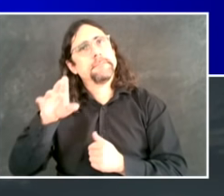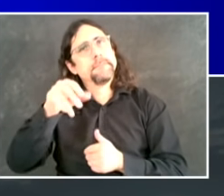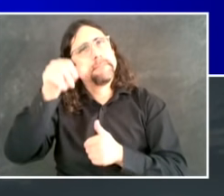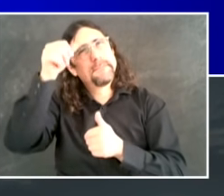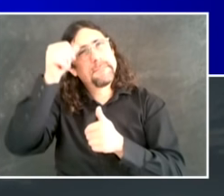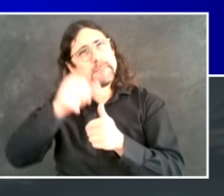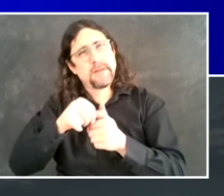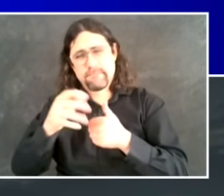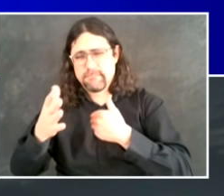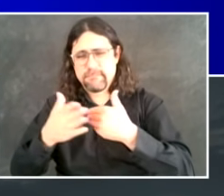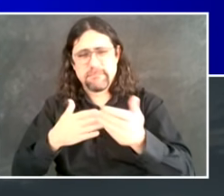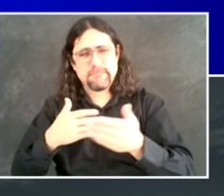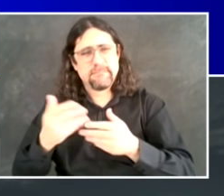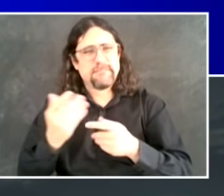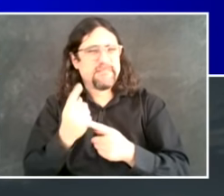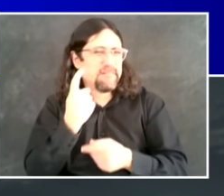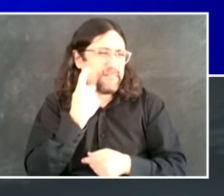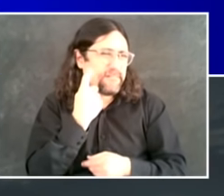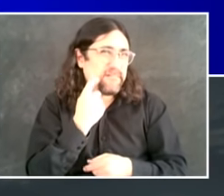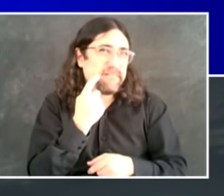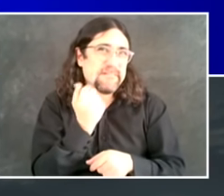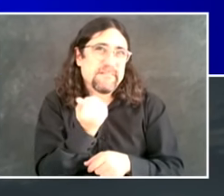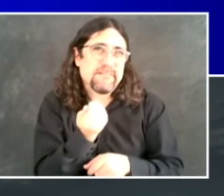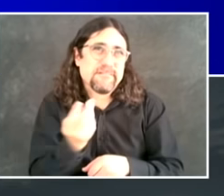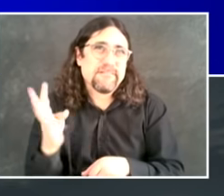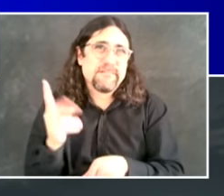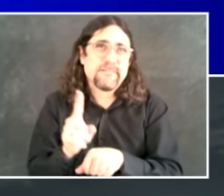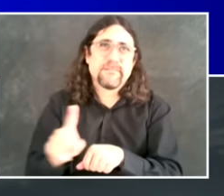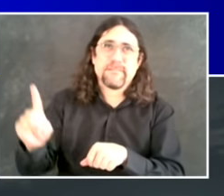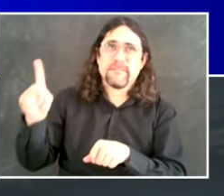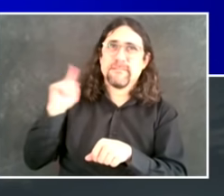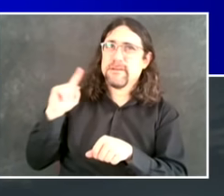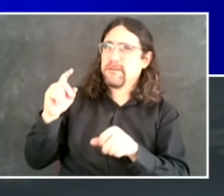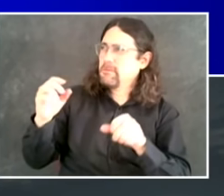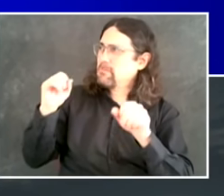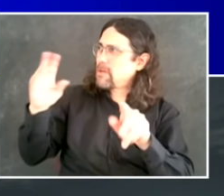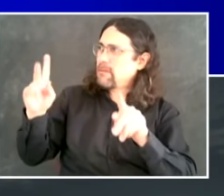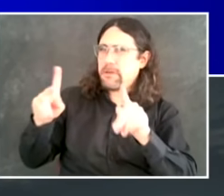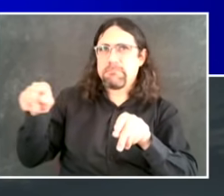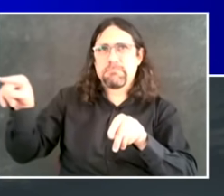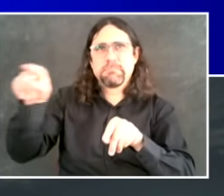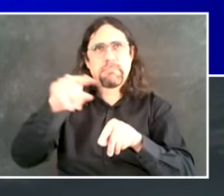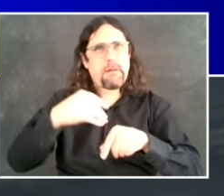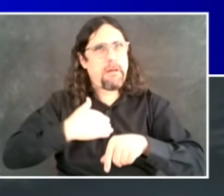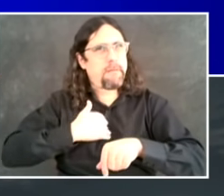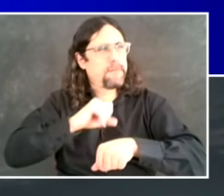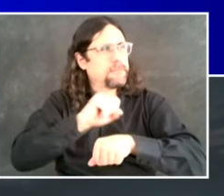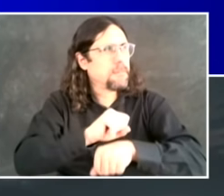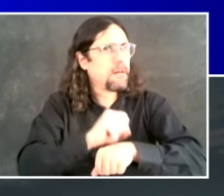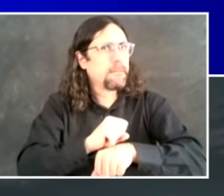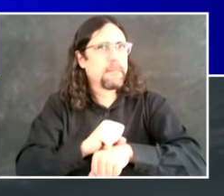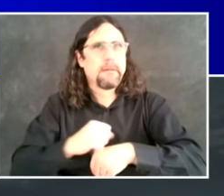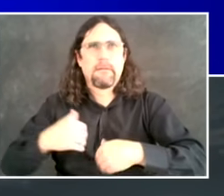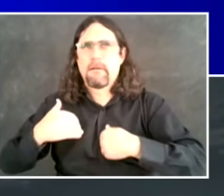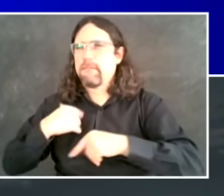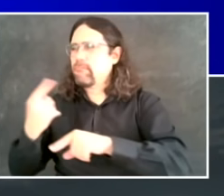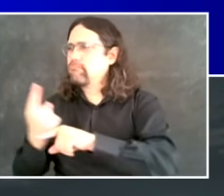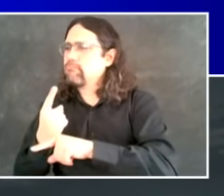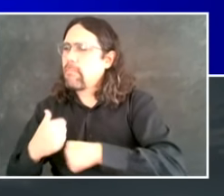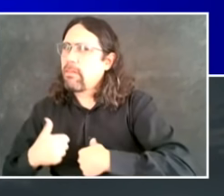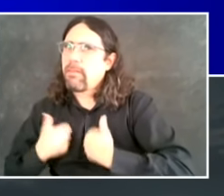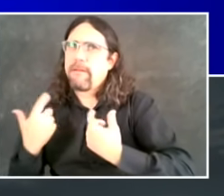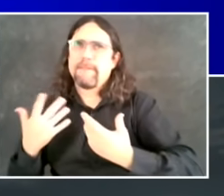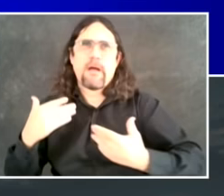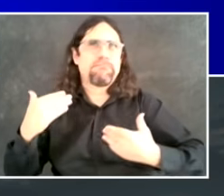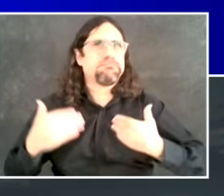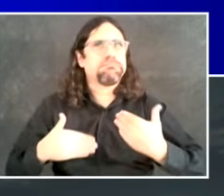solidly middle class or working class. Everything was, if not fully under control in their life, certainly something like where your meals